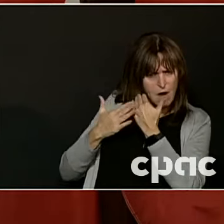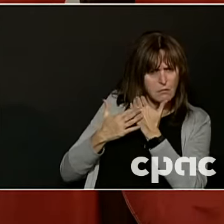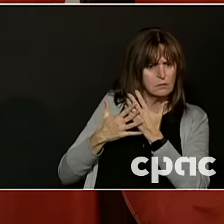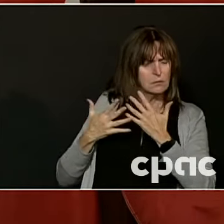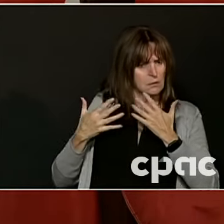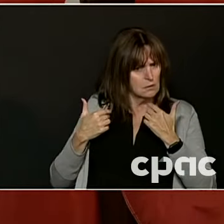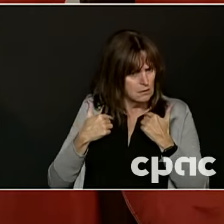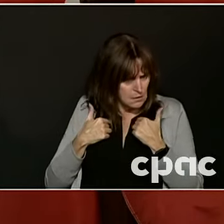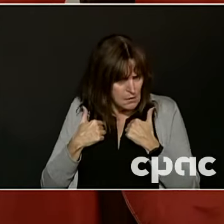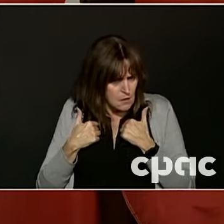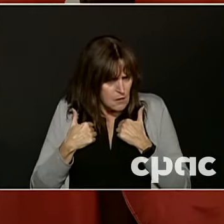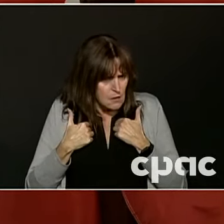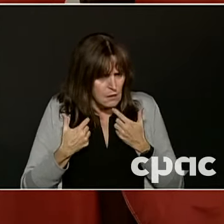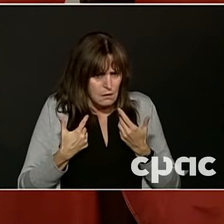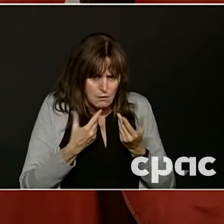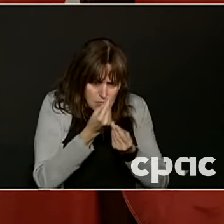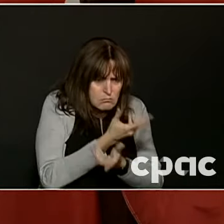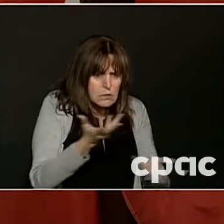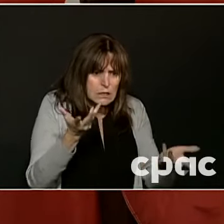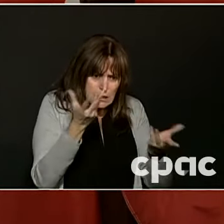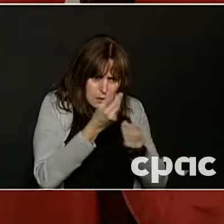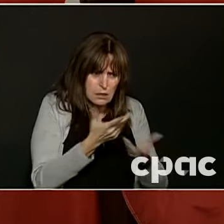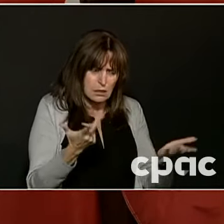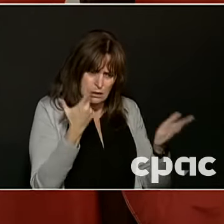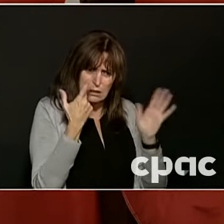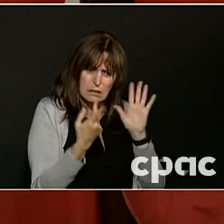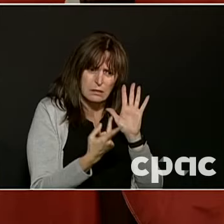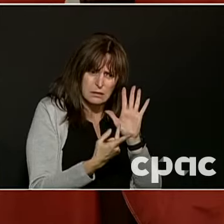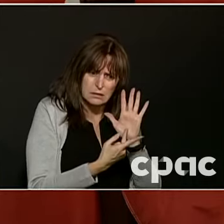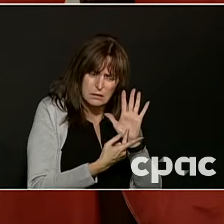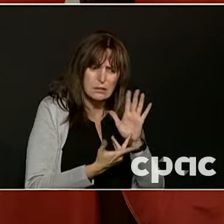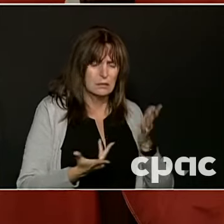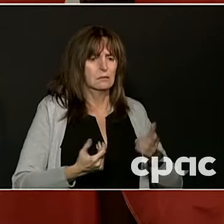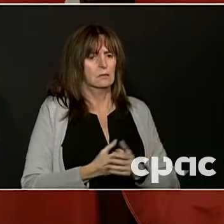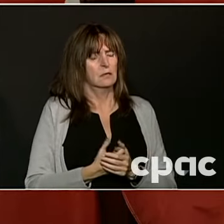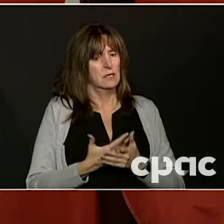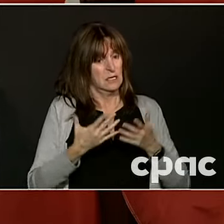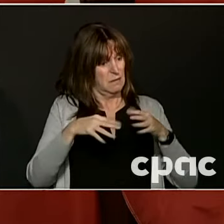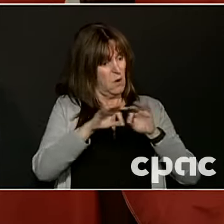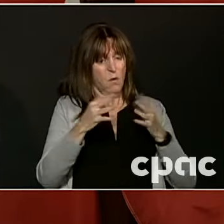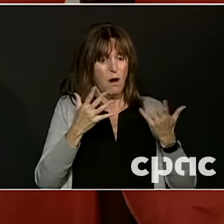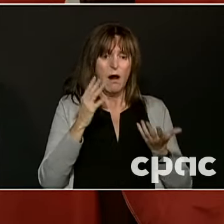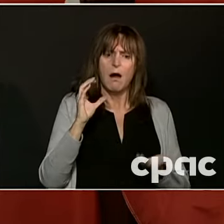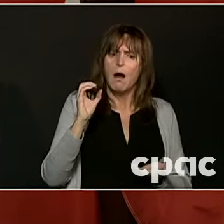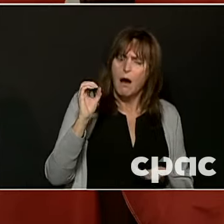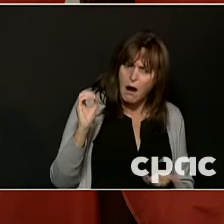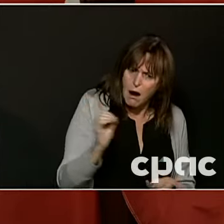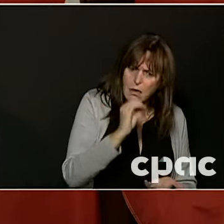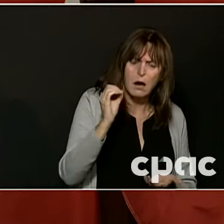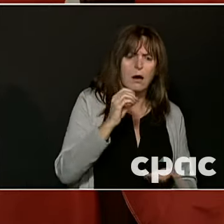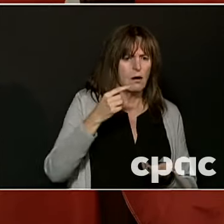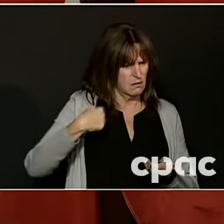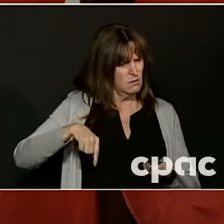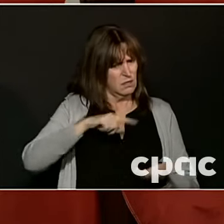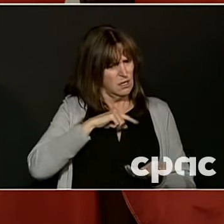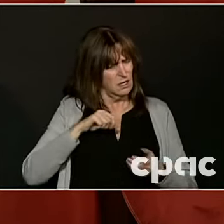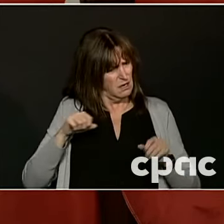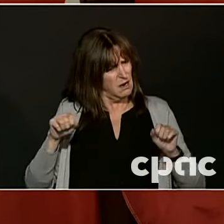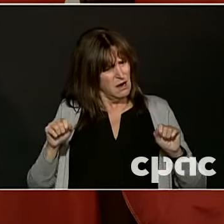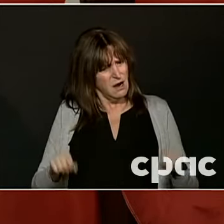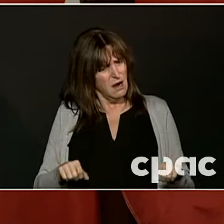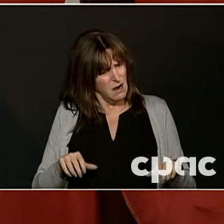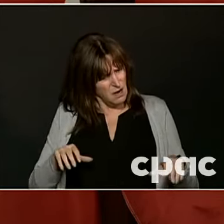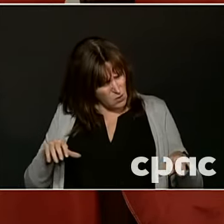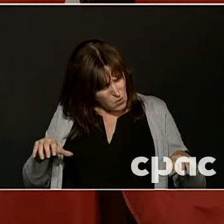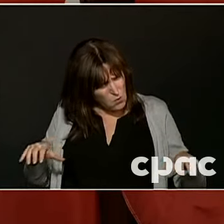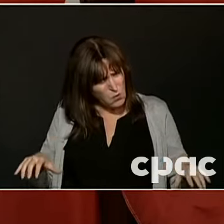the important thing we wanted to do is to say, in Ontario, can we have various parts of the province, because of our wide and varied geography,